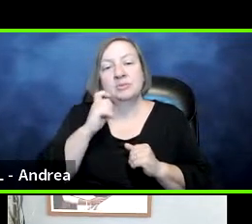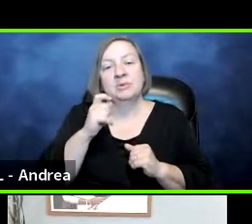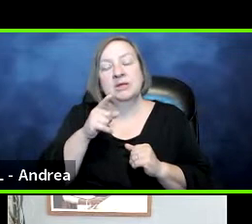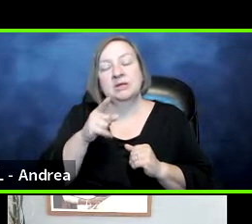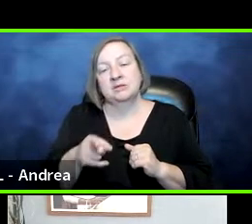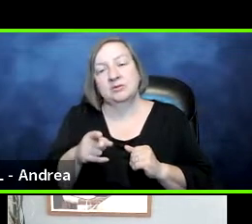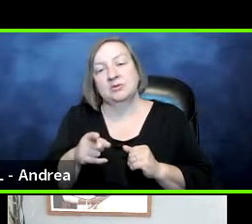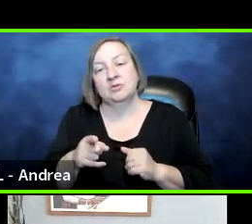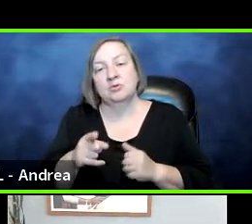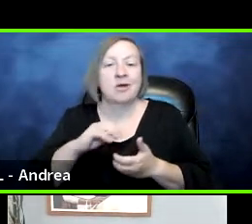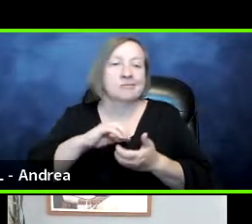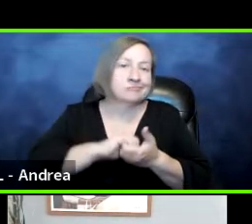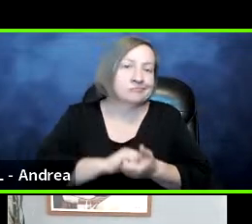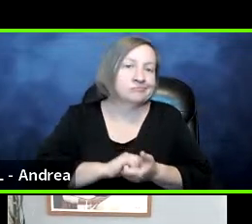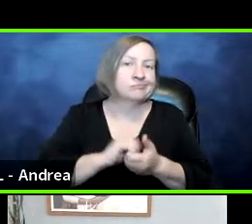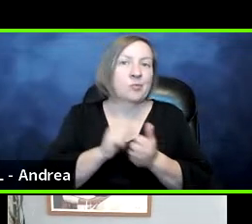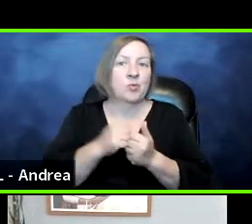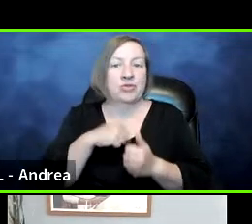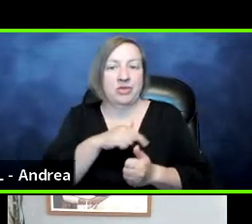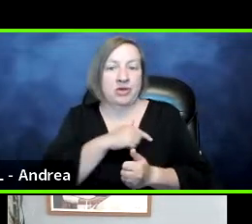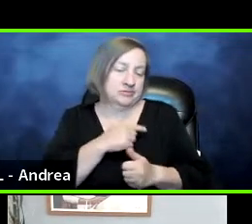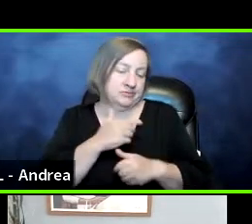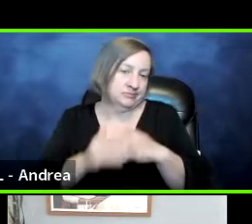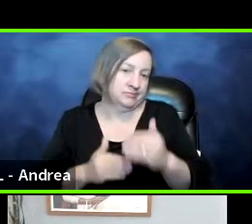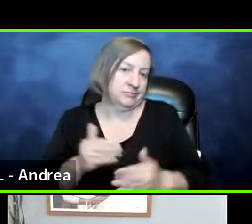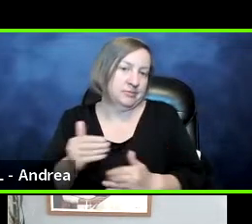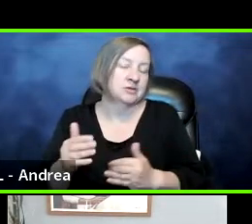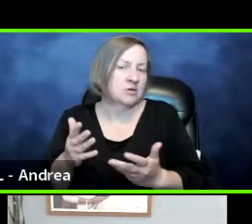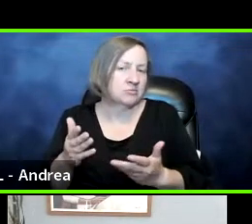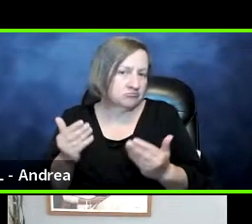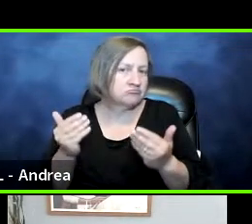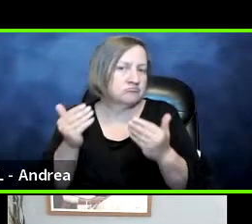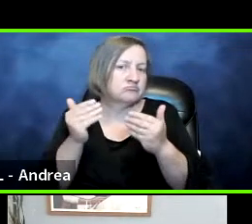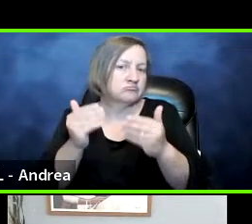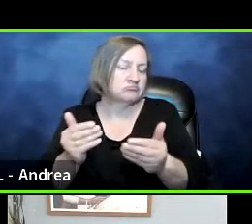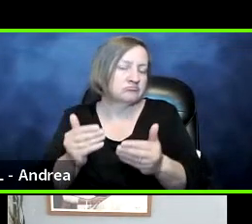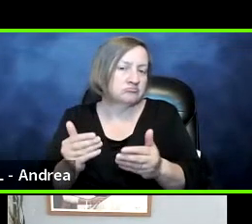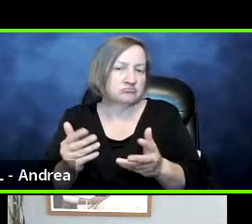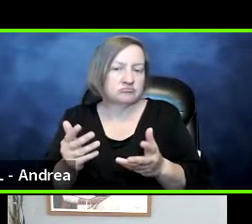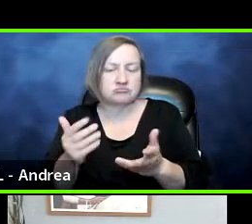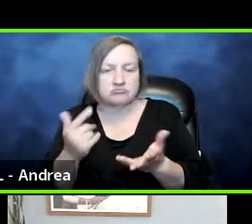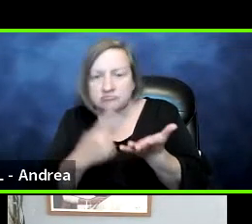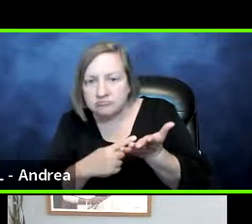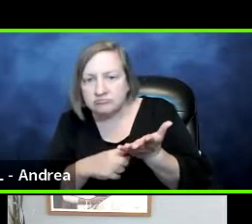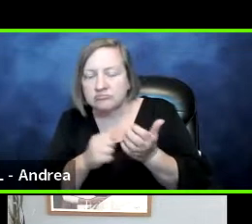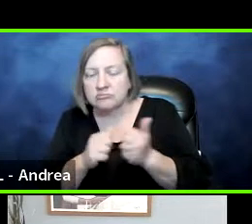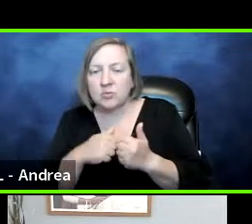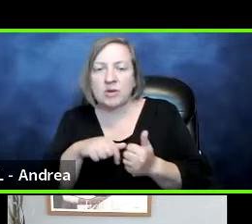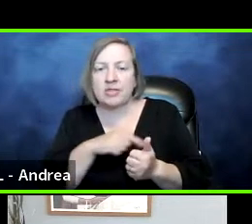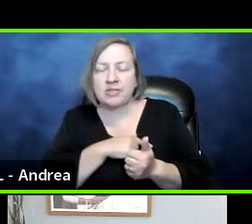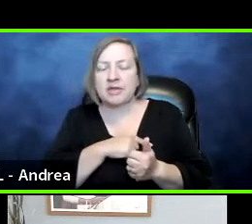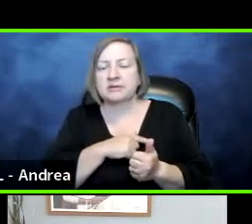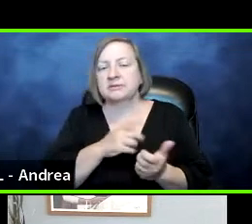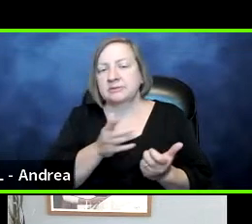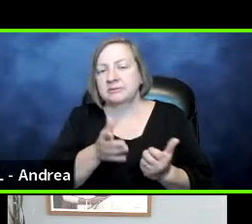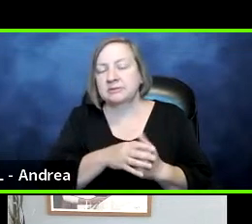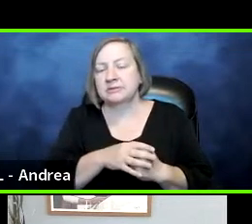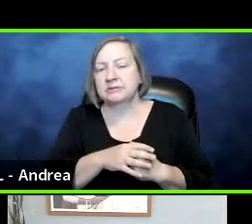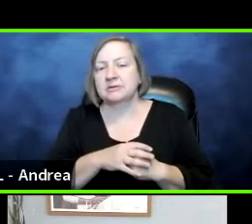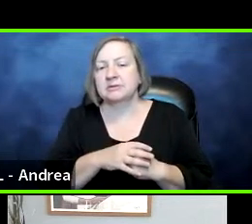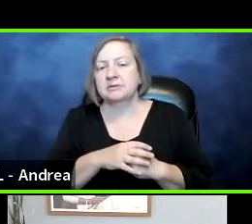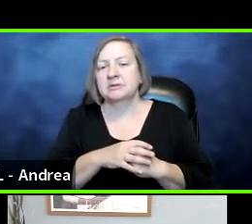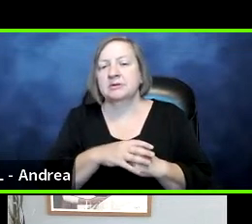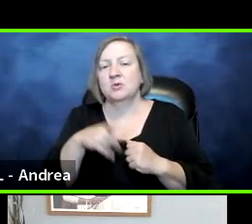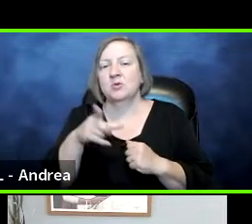with us along the way. So do feel free to lean in with us, as you will oftentimes be exposed